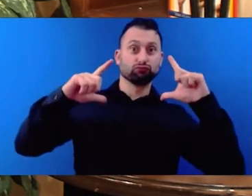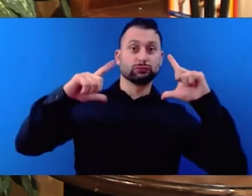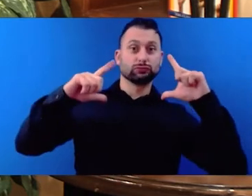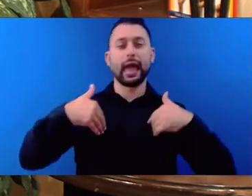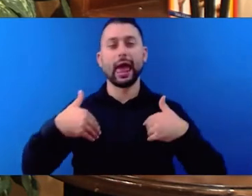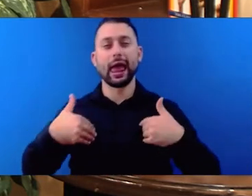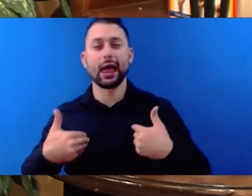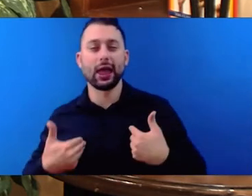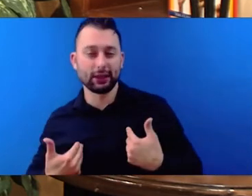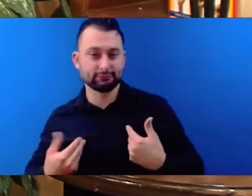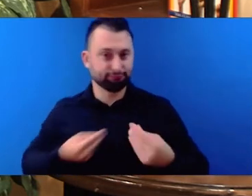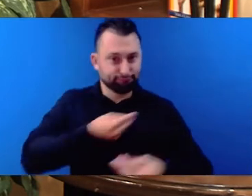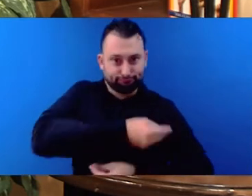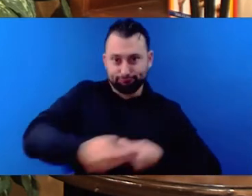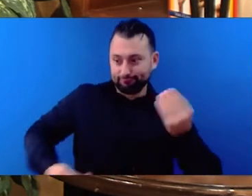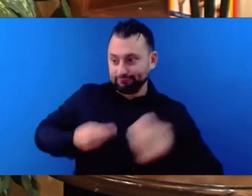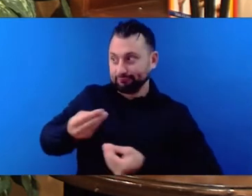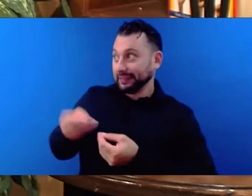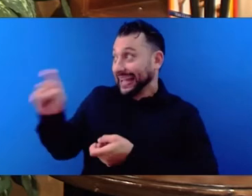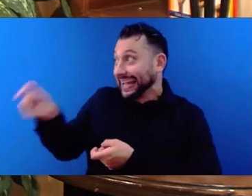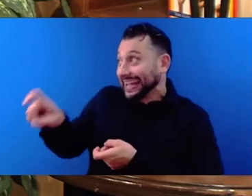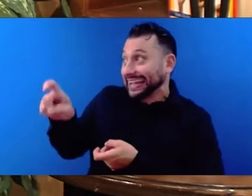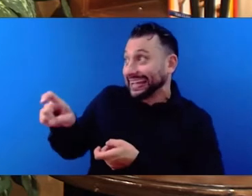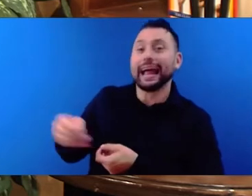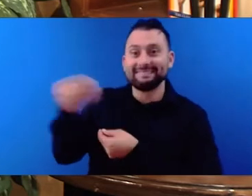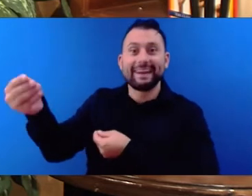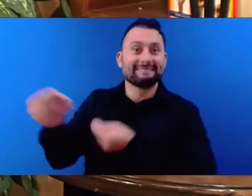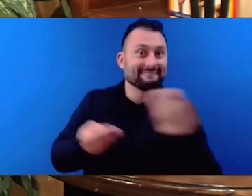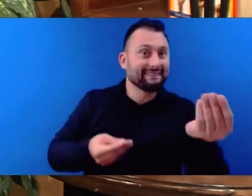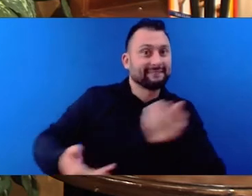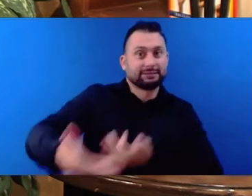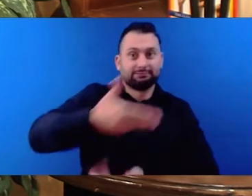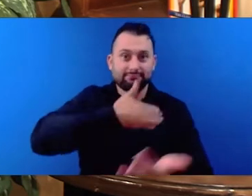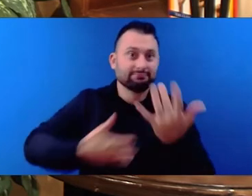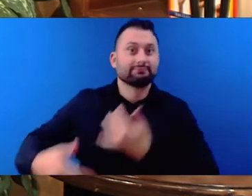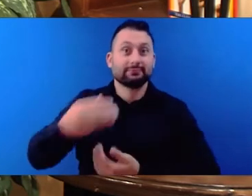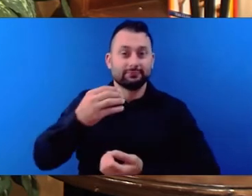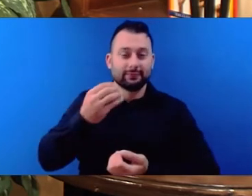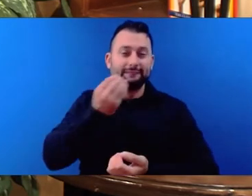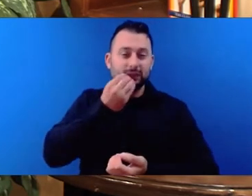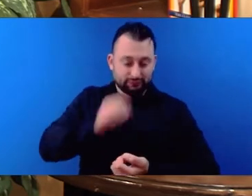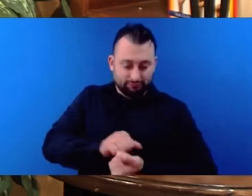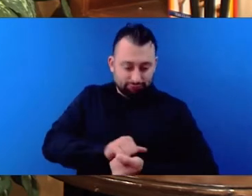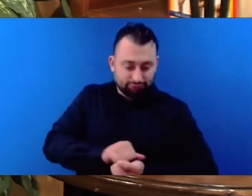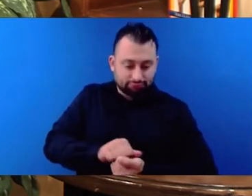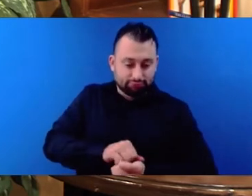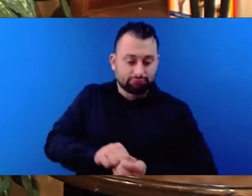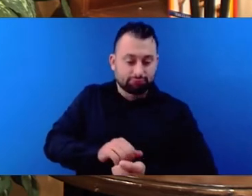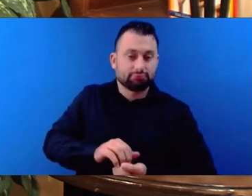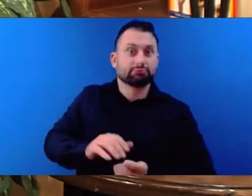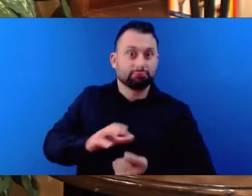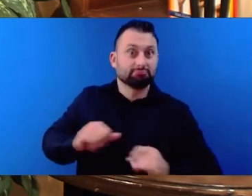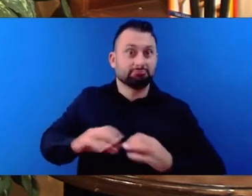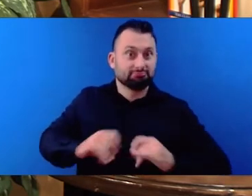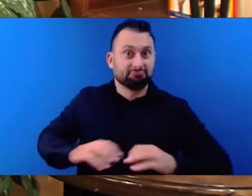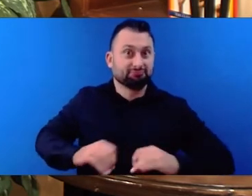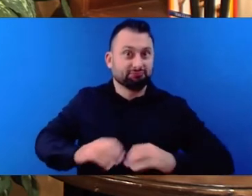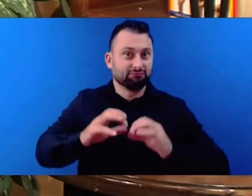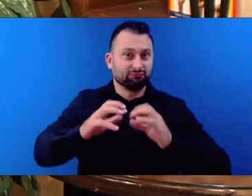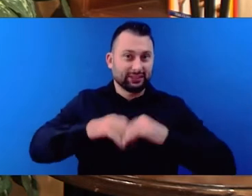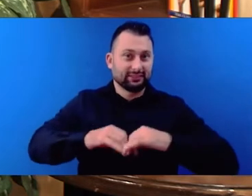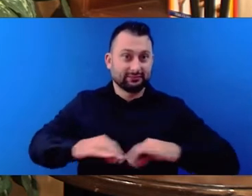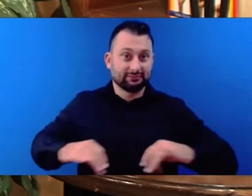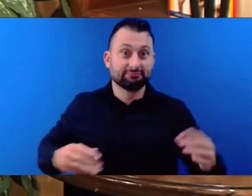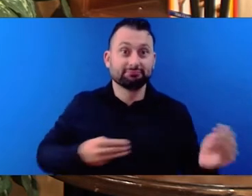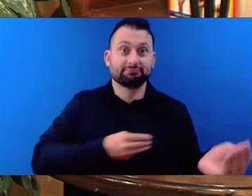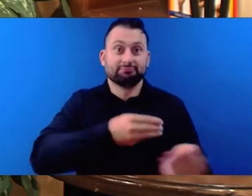be used for energy. Insulin is a hormone that helps the body do that. And the way that diabetes has